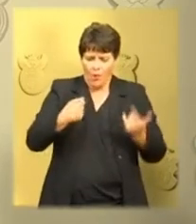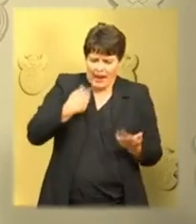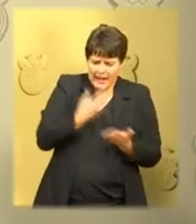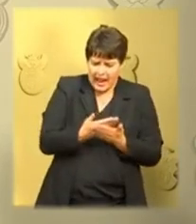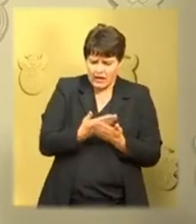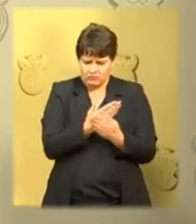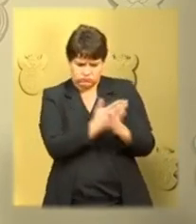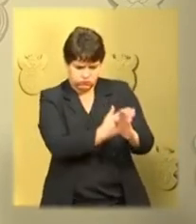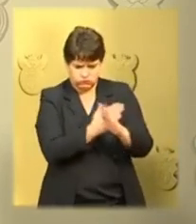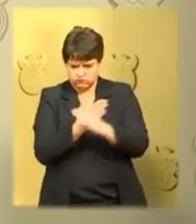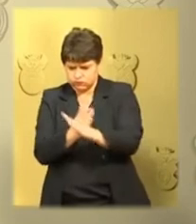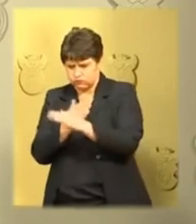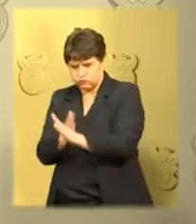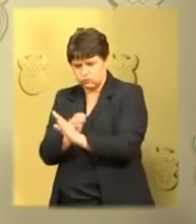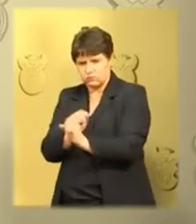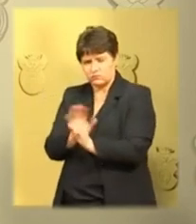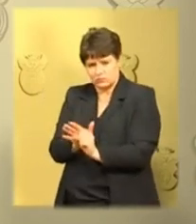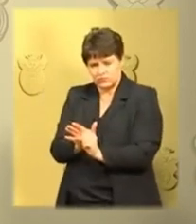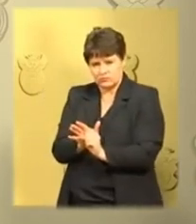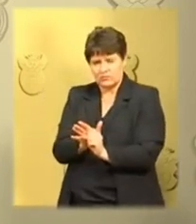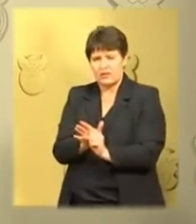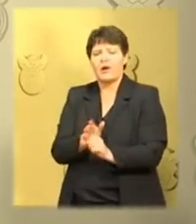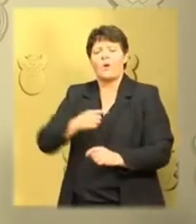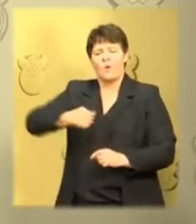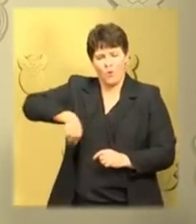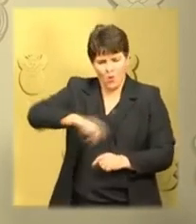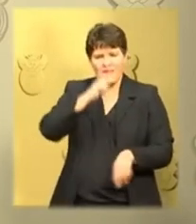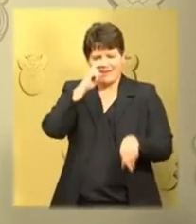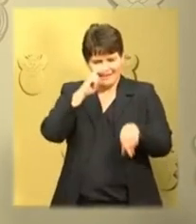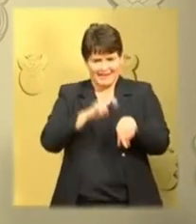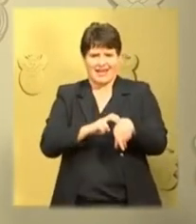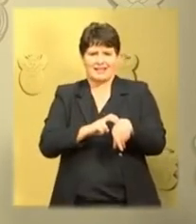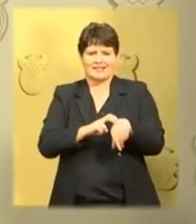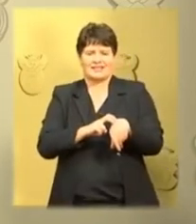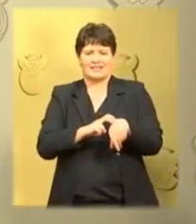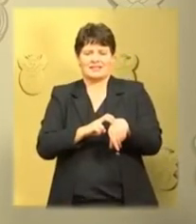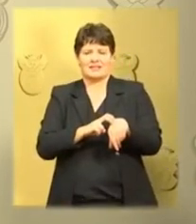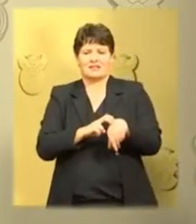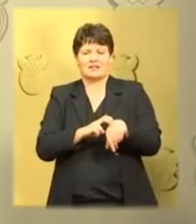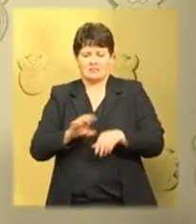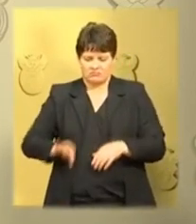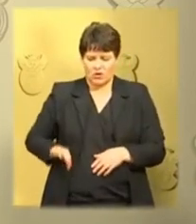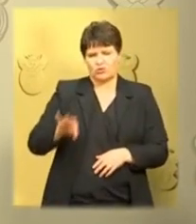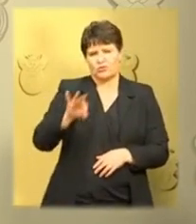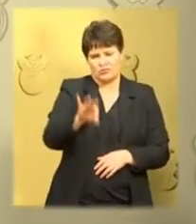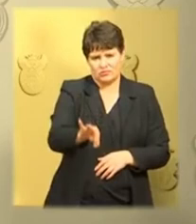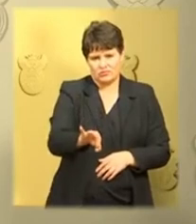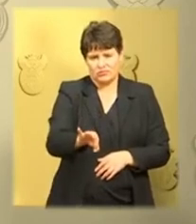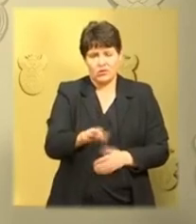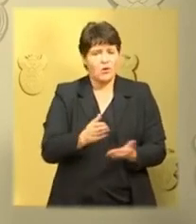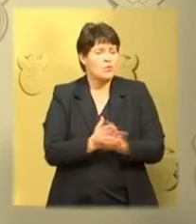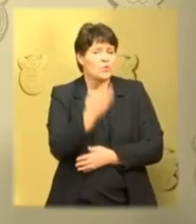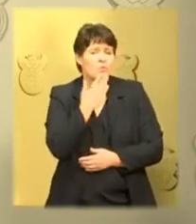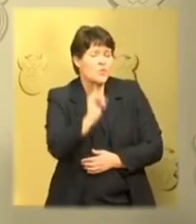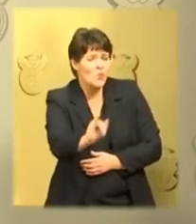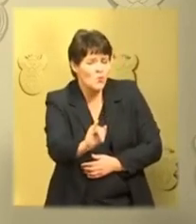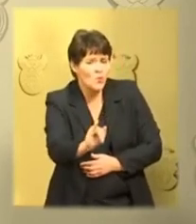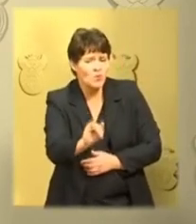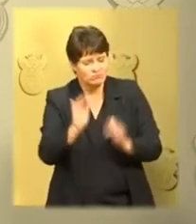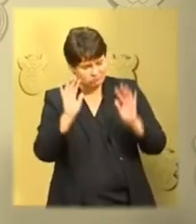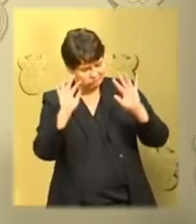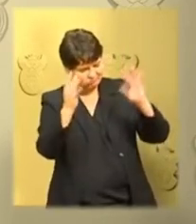been matched by the extraordinary contributions of many South Africans. We pay tribute to